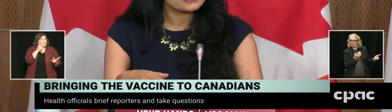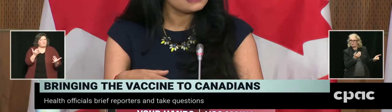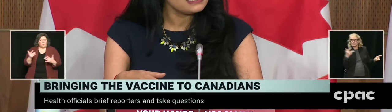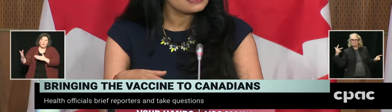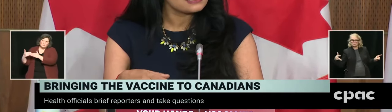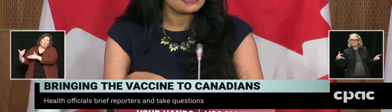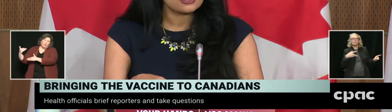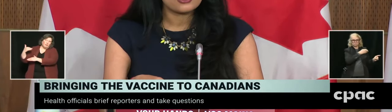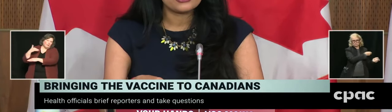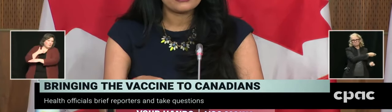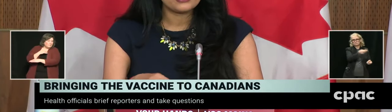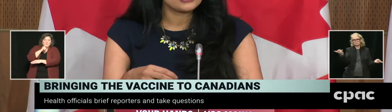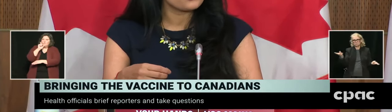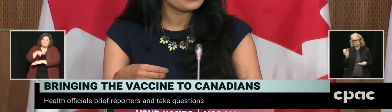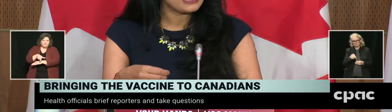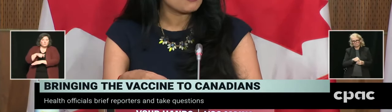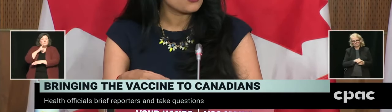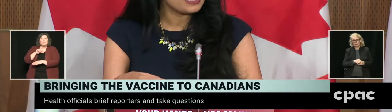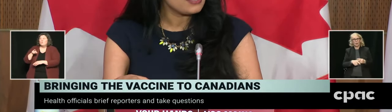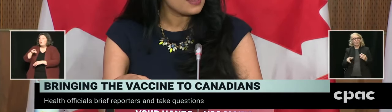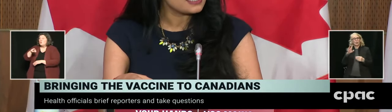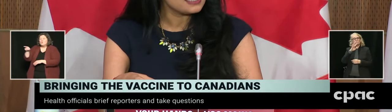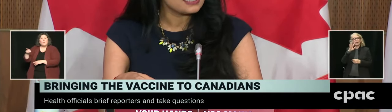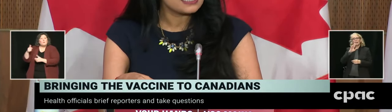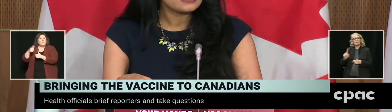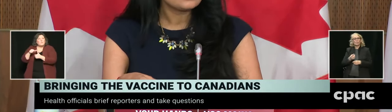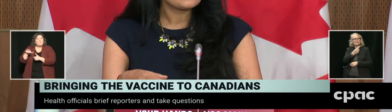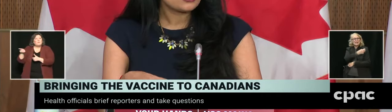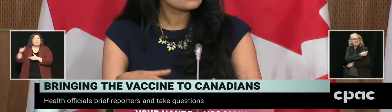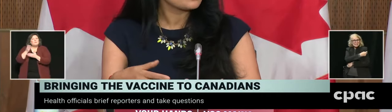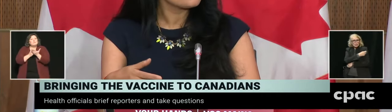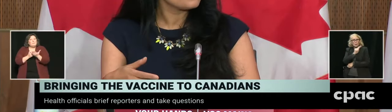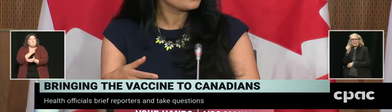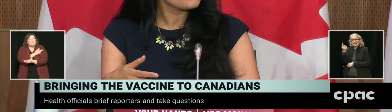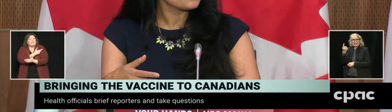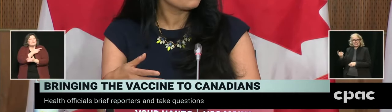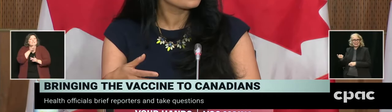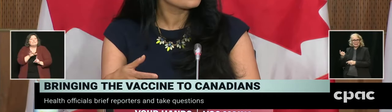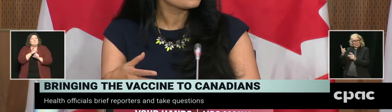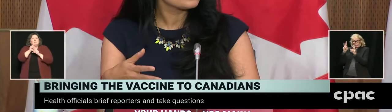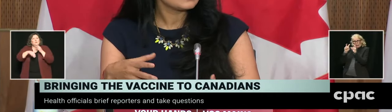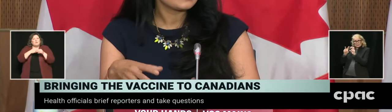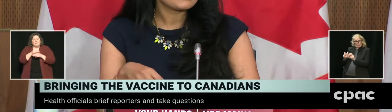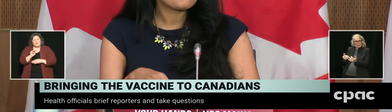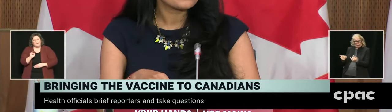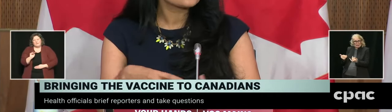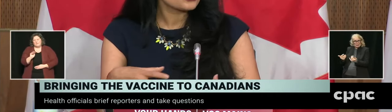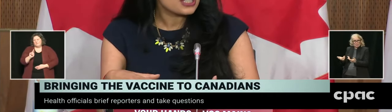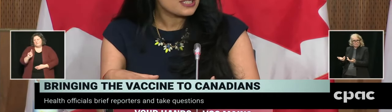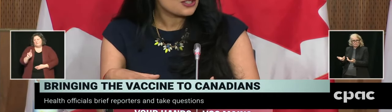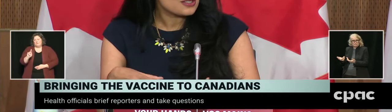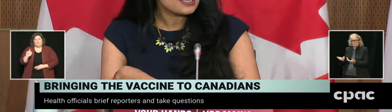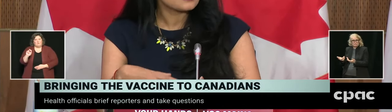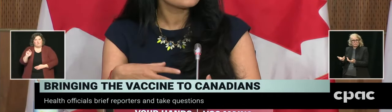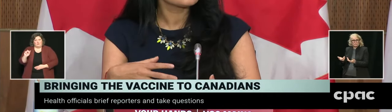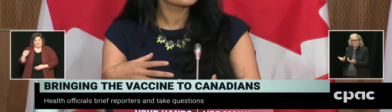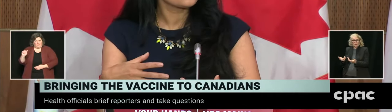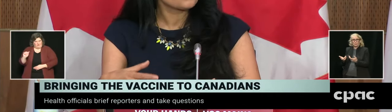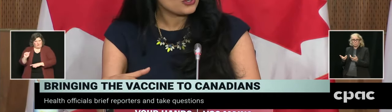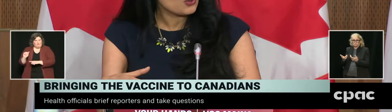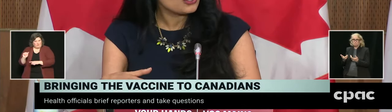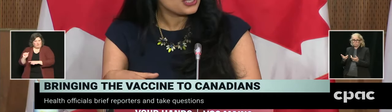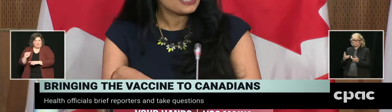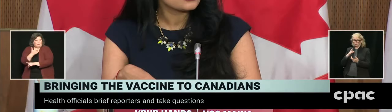first vaccines that are under review that are the mRNA vaccines, they also have very rigorous storage conditions and